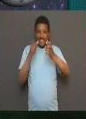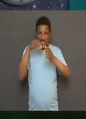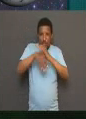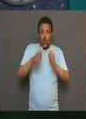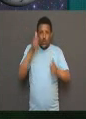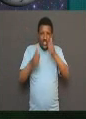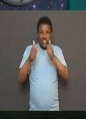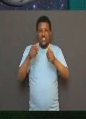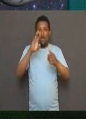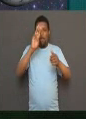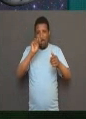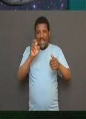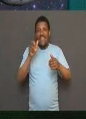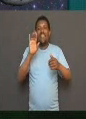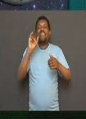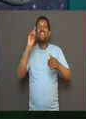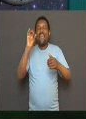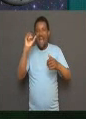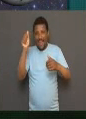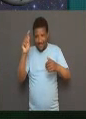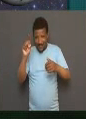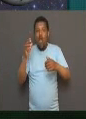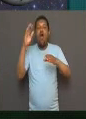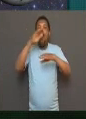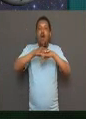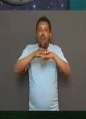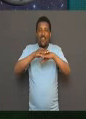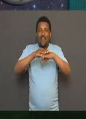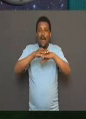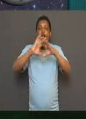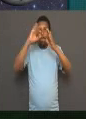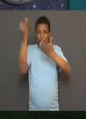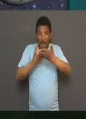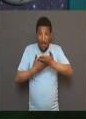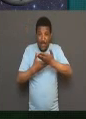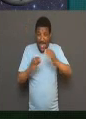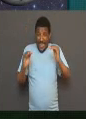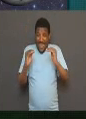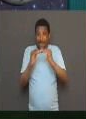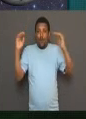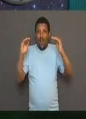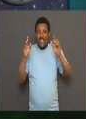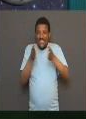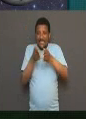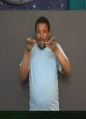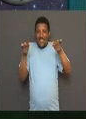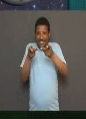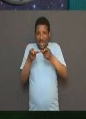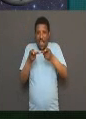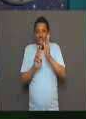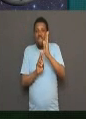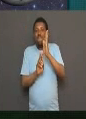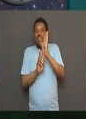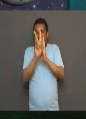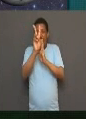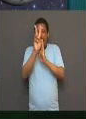the meridians are mapped to equally spaced vertical lines,